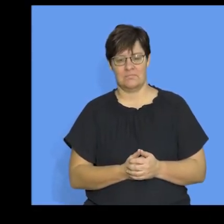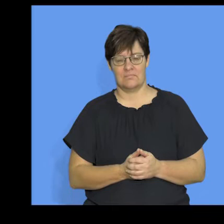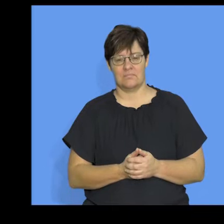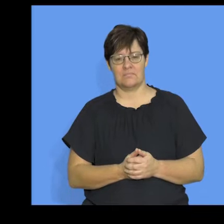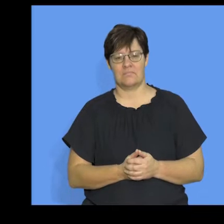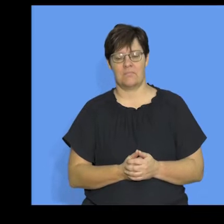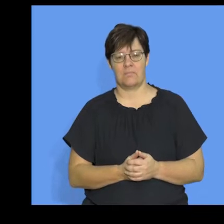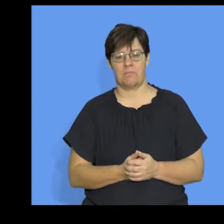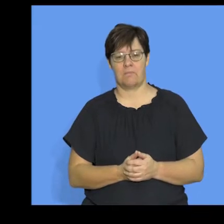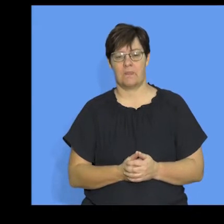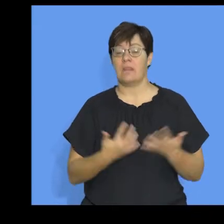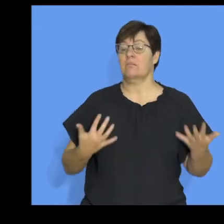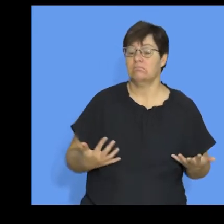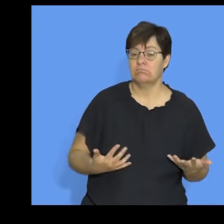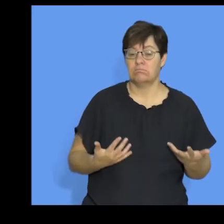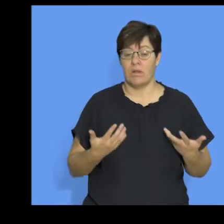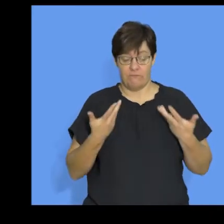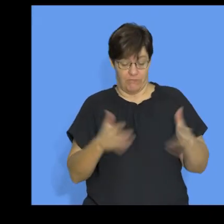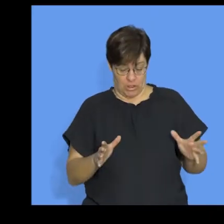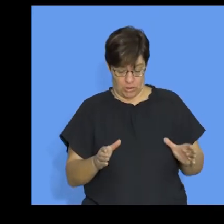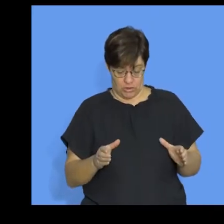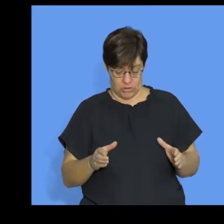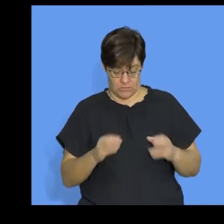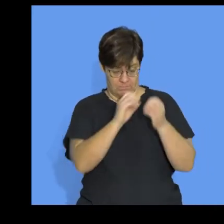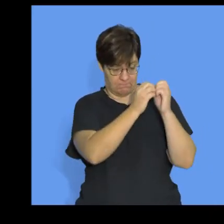When we come to finished goods,